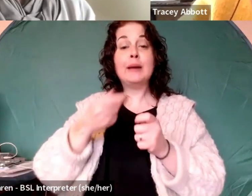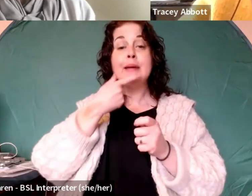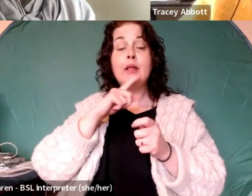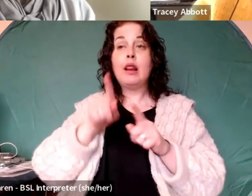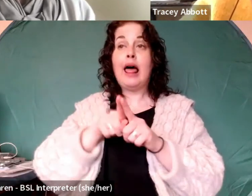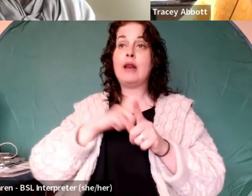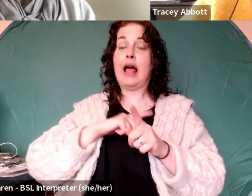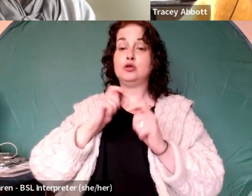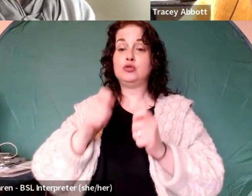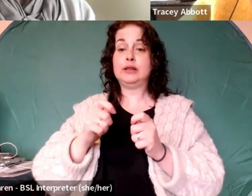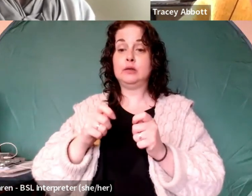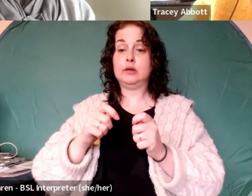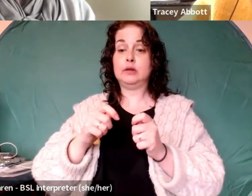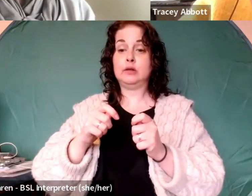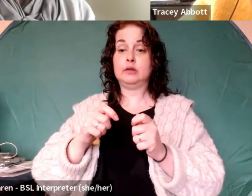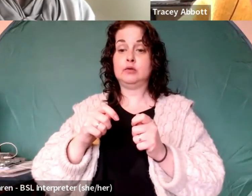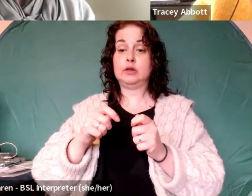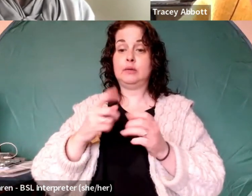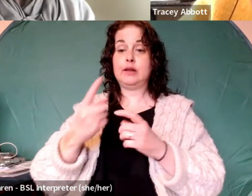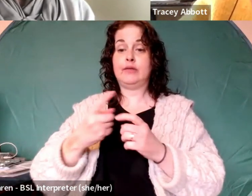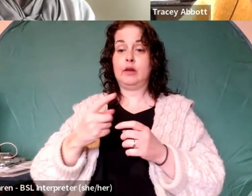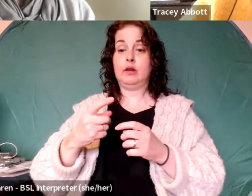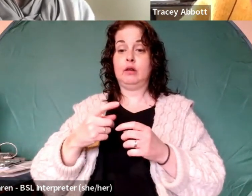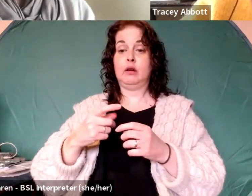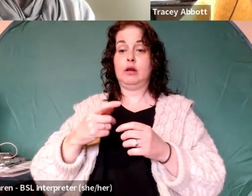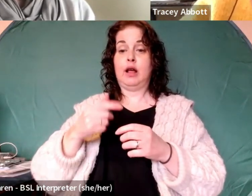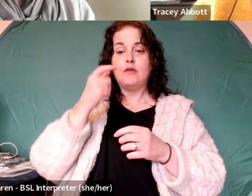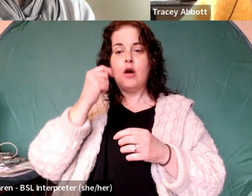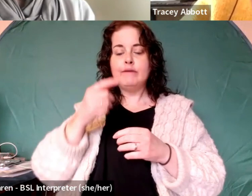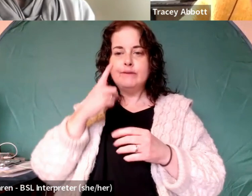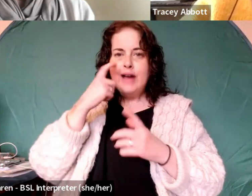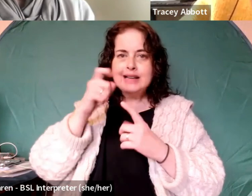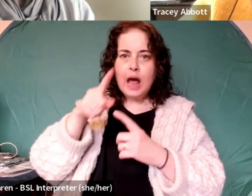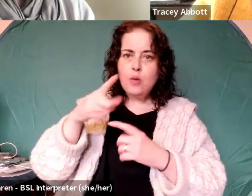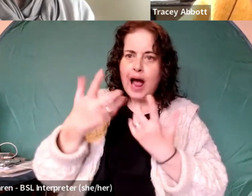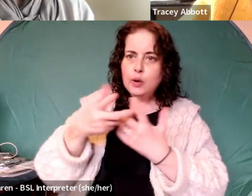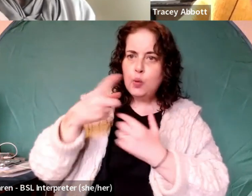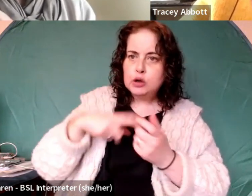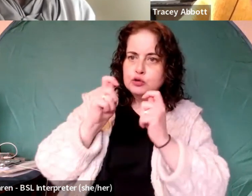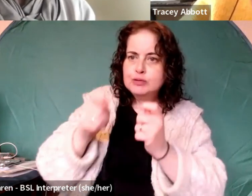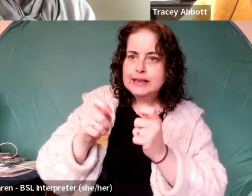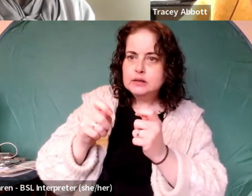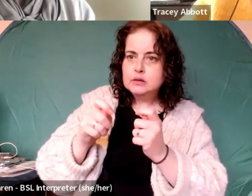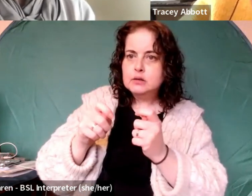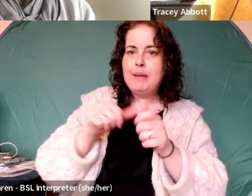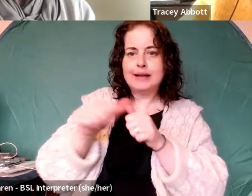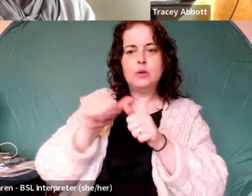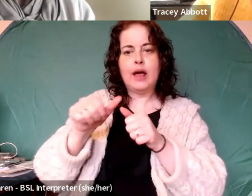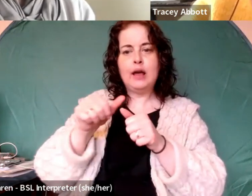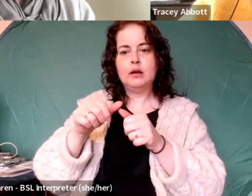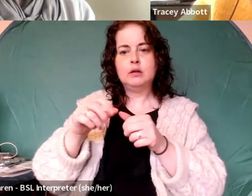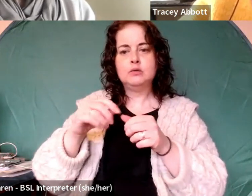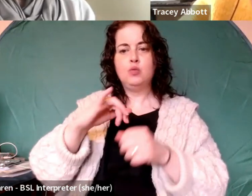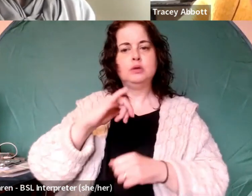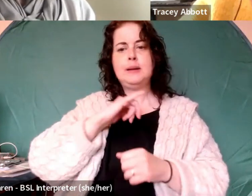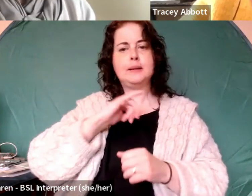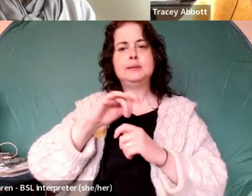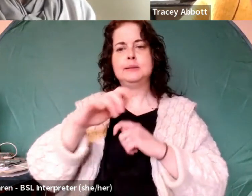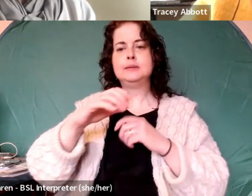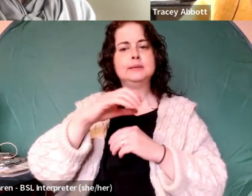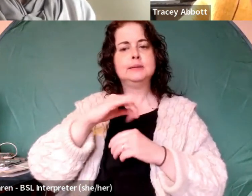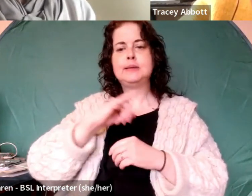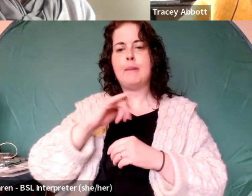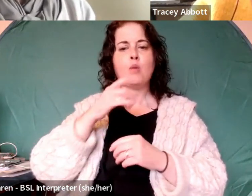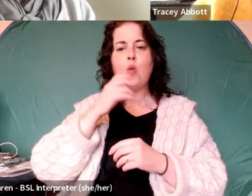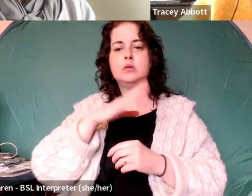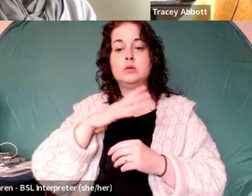into treat people as they would like to be treated. It's a bit more work. You've got to find out how they would like to be treated, but they won't be the same as you, that's for sure. But all you have